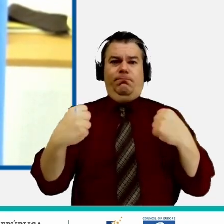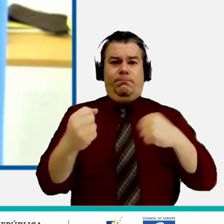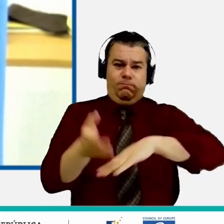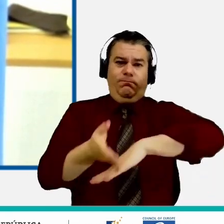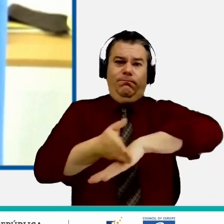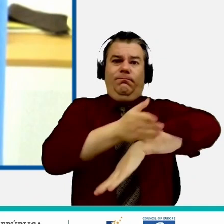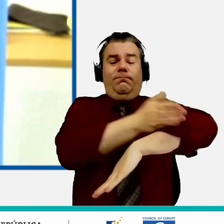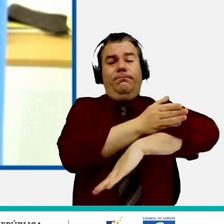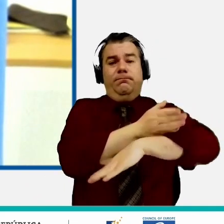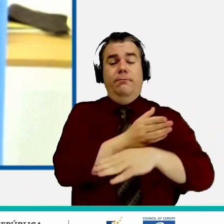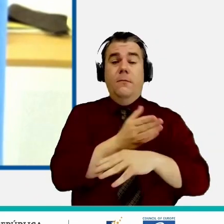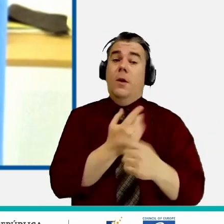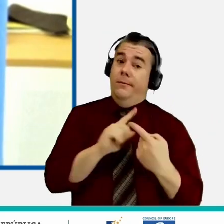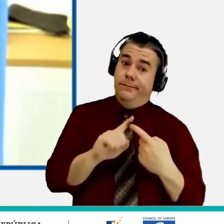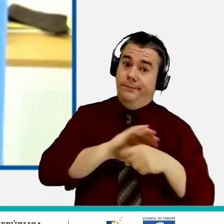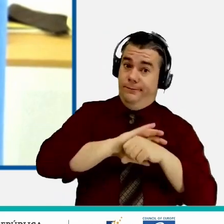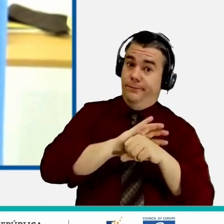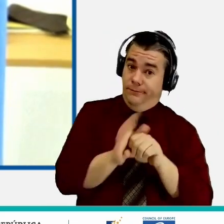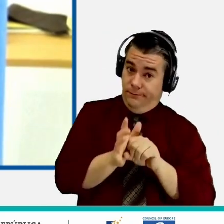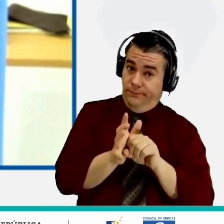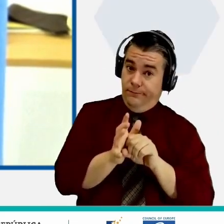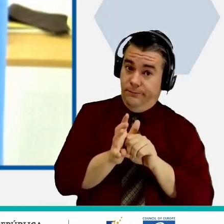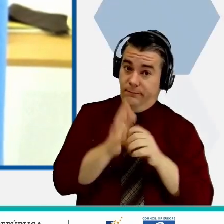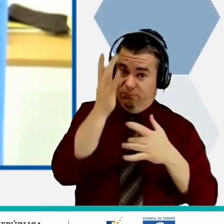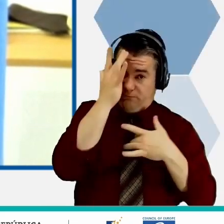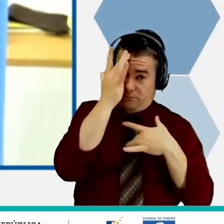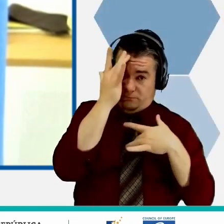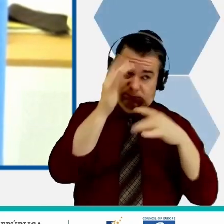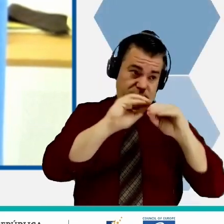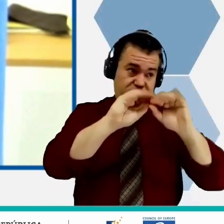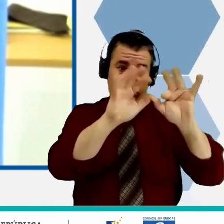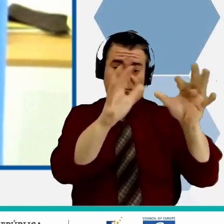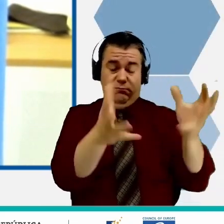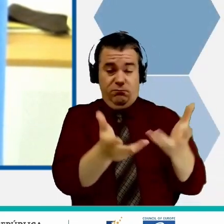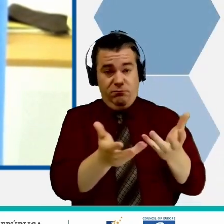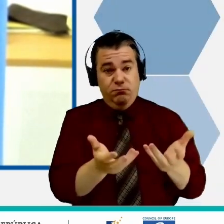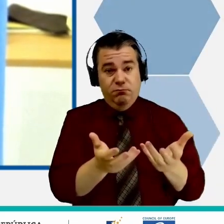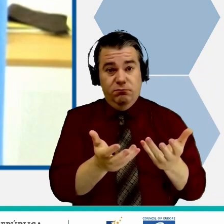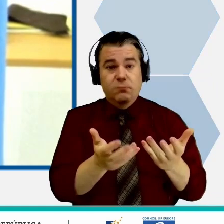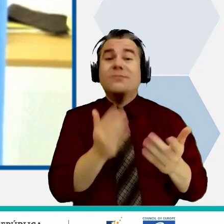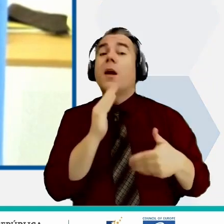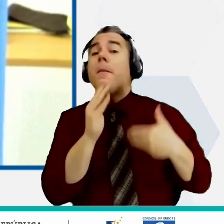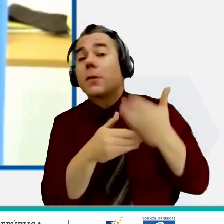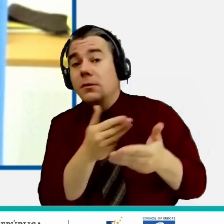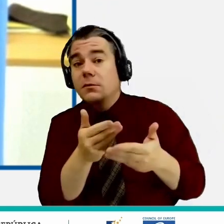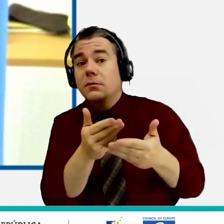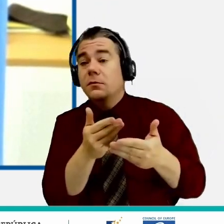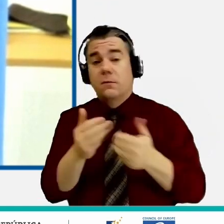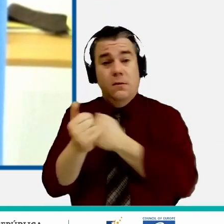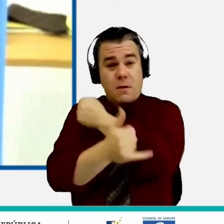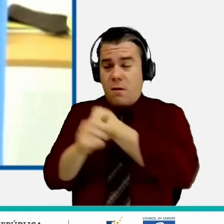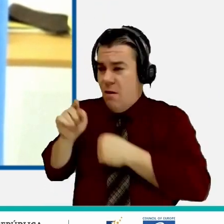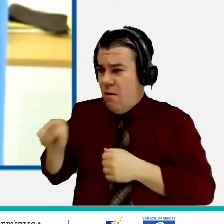also from the COVID-19 pandemic, because we need to realize that in the post-pandemic world, countries will face very difficult choices when it comes to